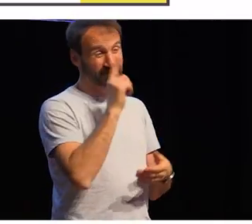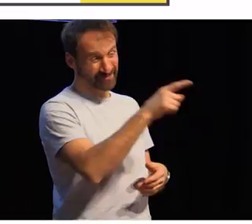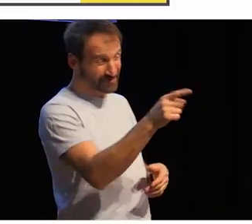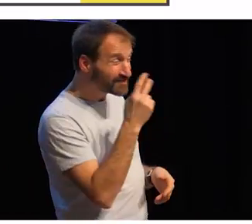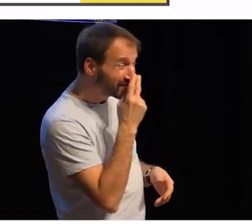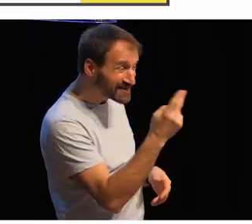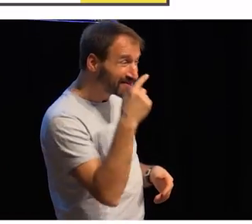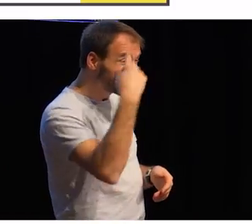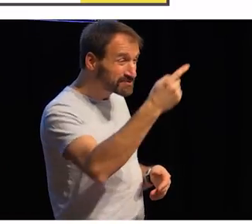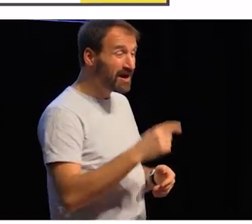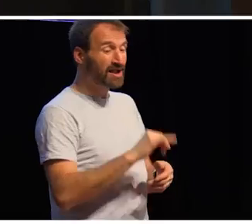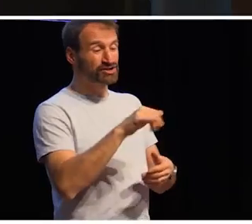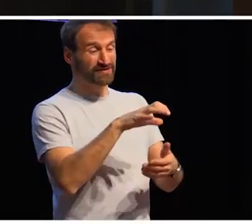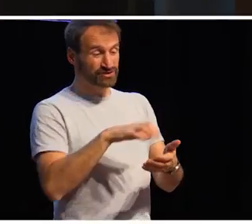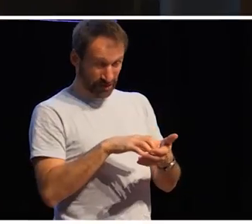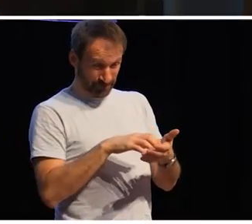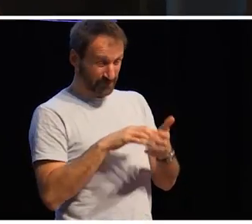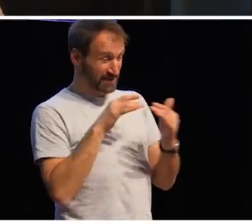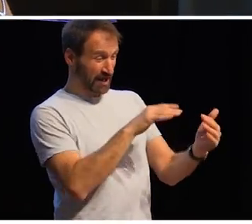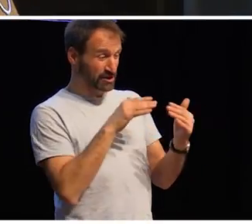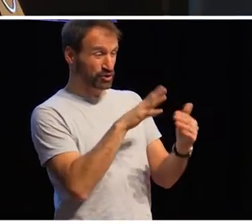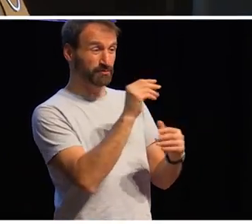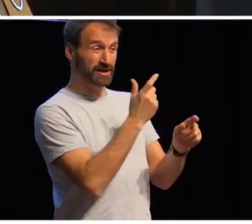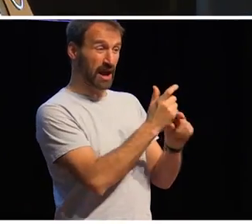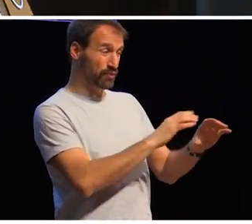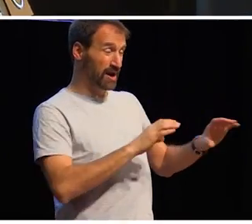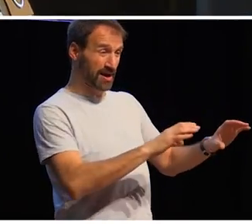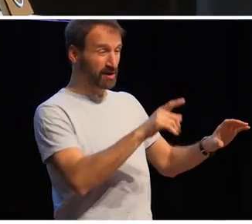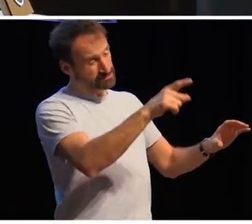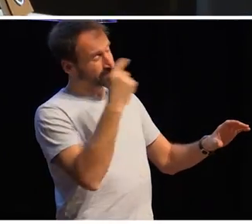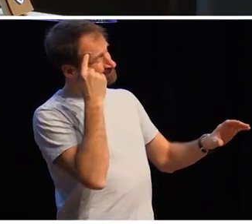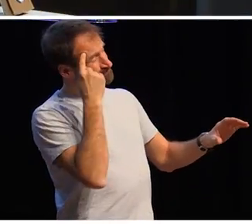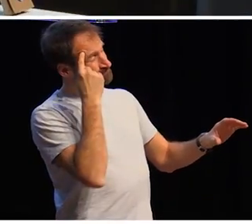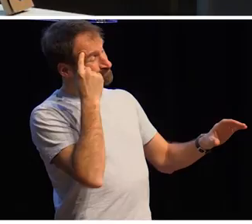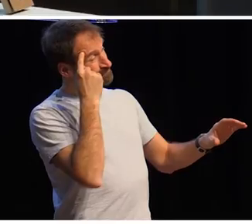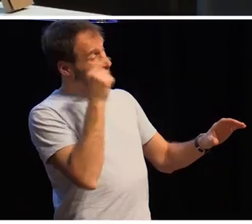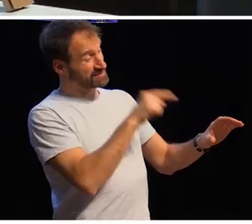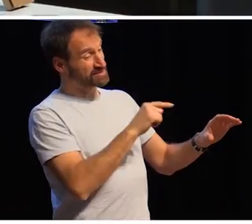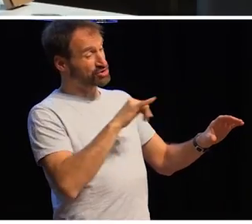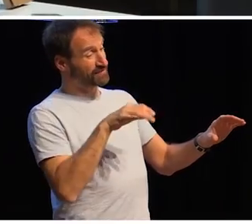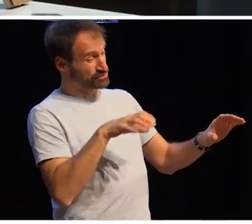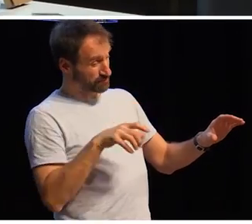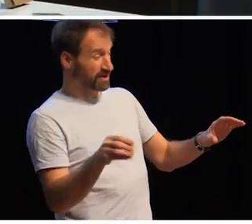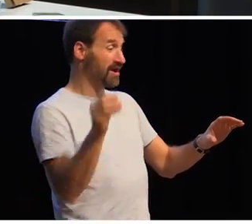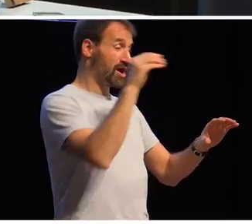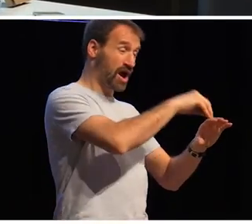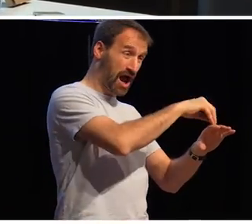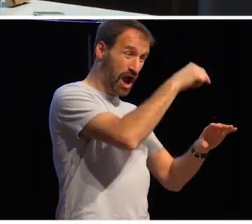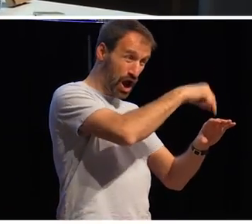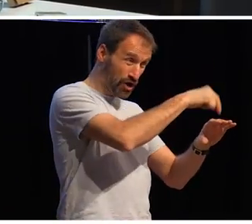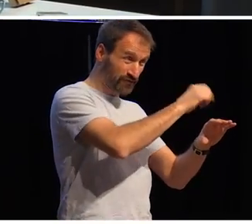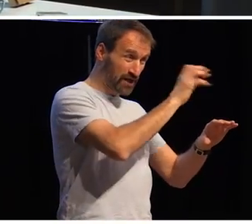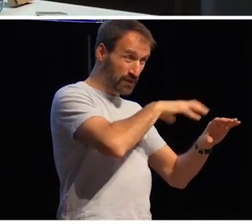hardware, ask yourself these questions. Is it JavaScript running on hardware? If it is running on